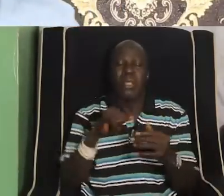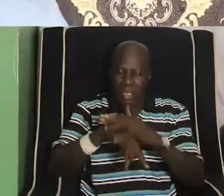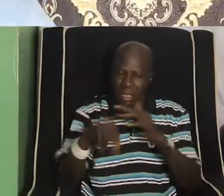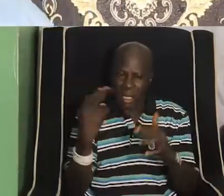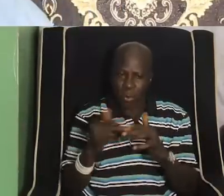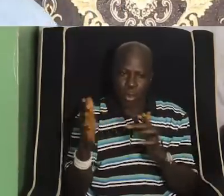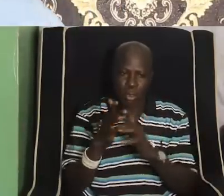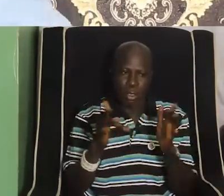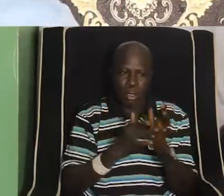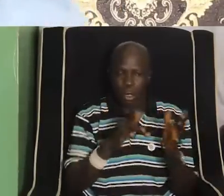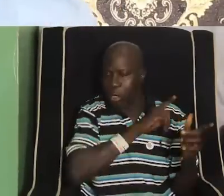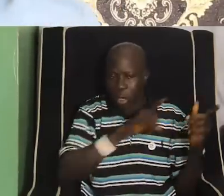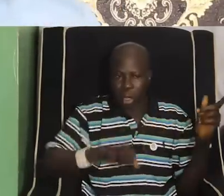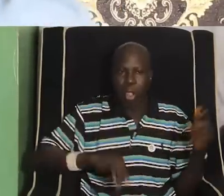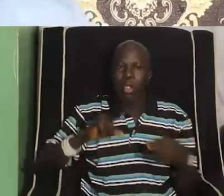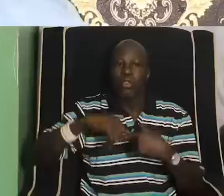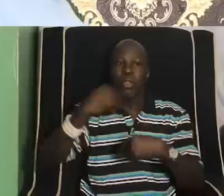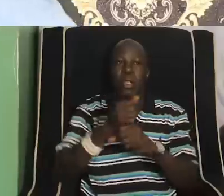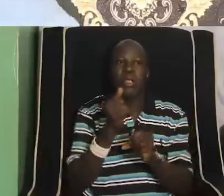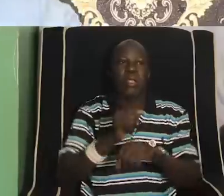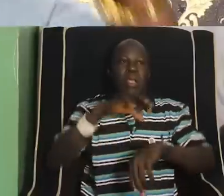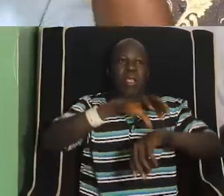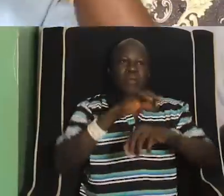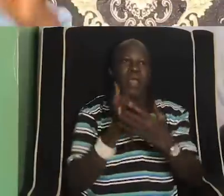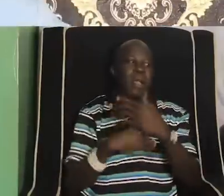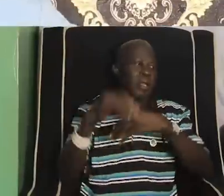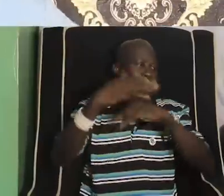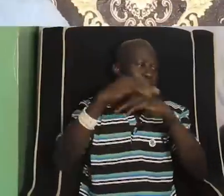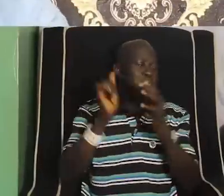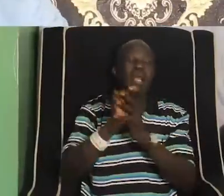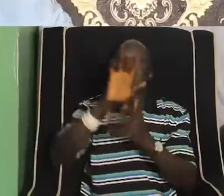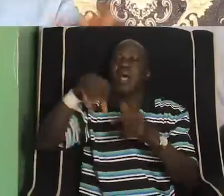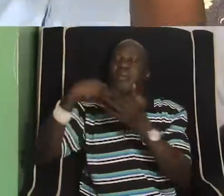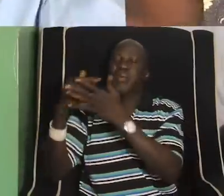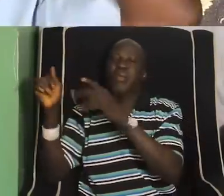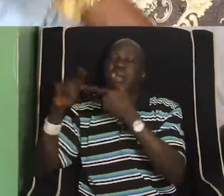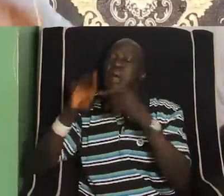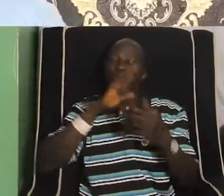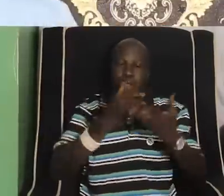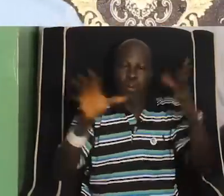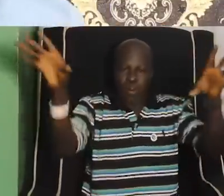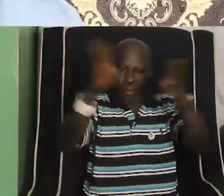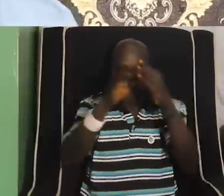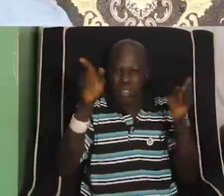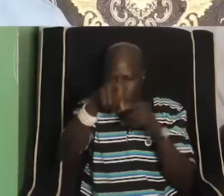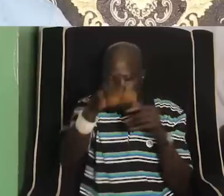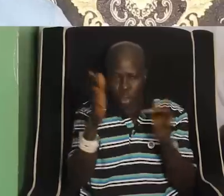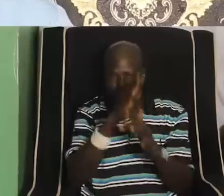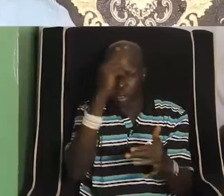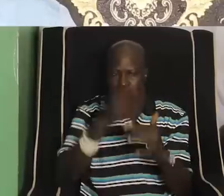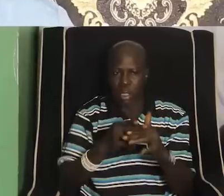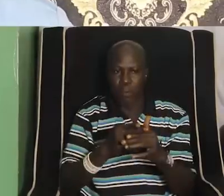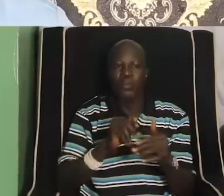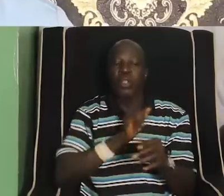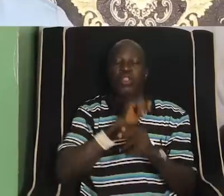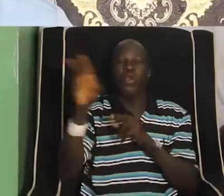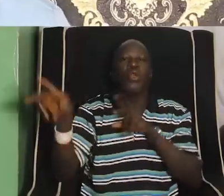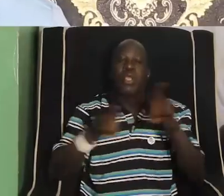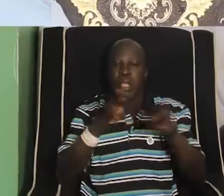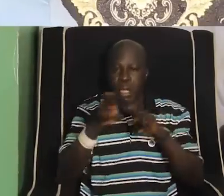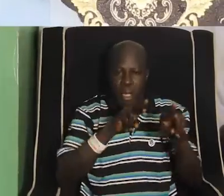Oluwa. O da aye ati orun. Ireti ayo re. O ma te olowo. Wa de sebi